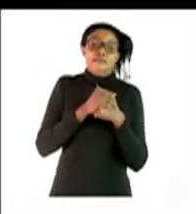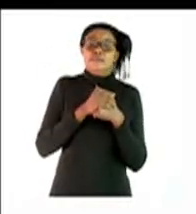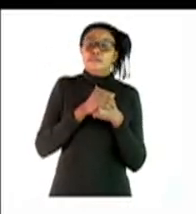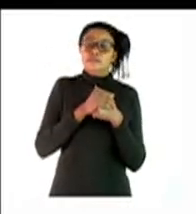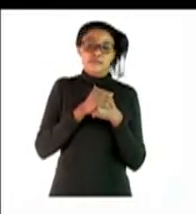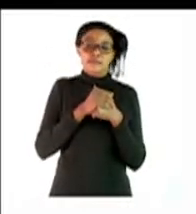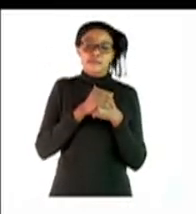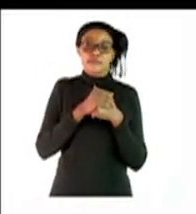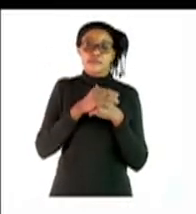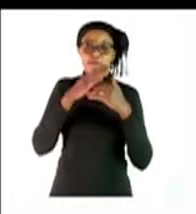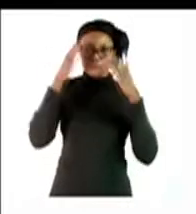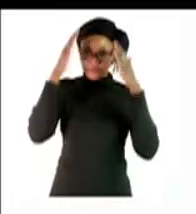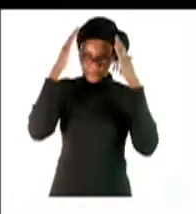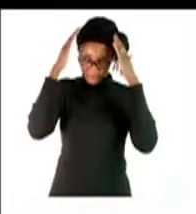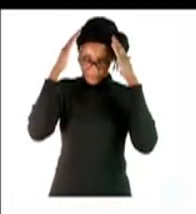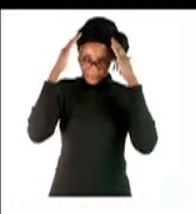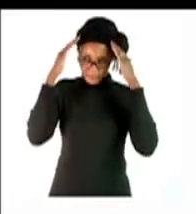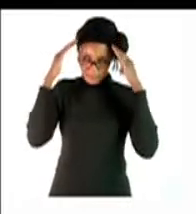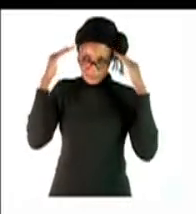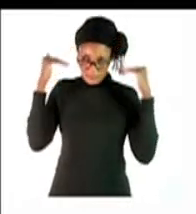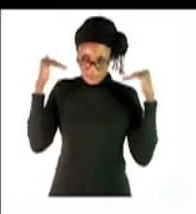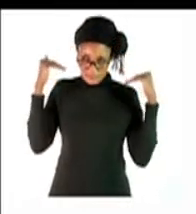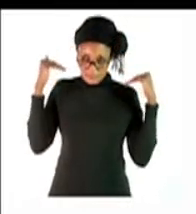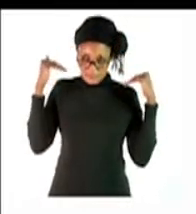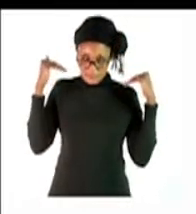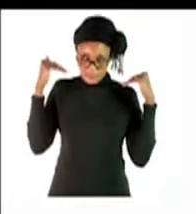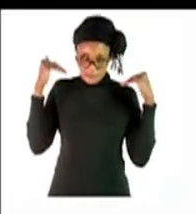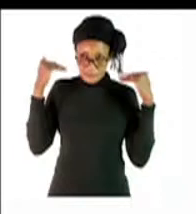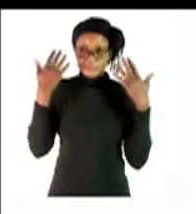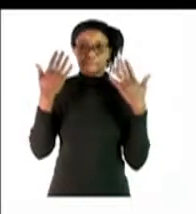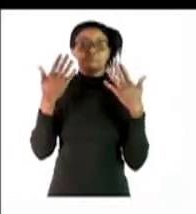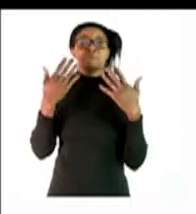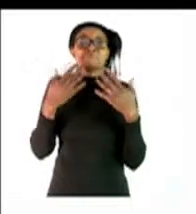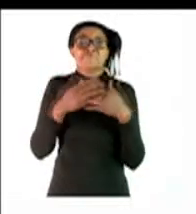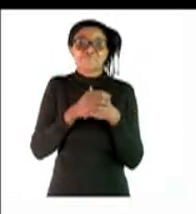The next picture, is it a bridegroom or a bride?